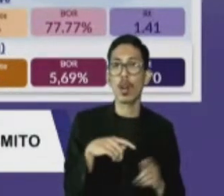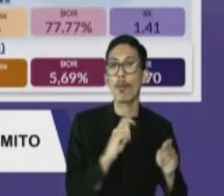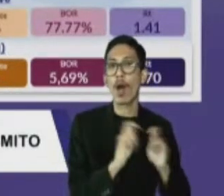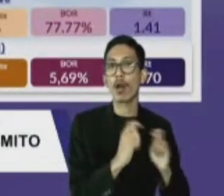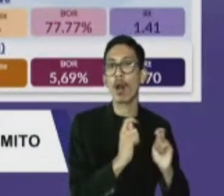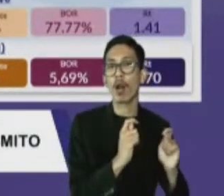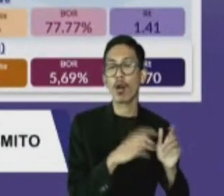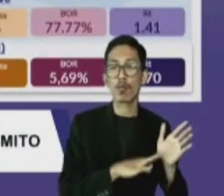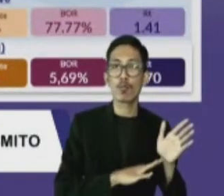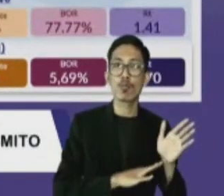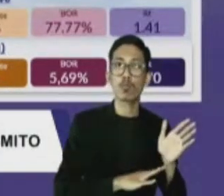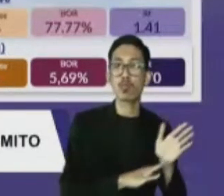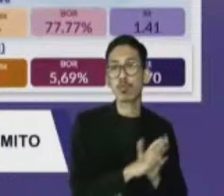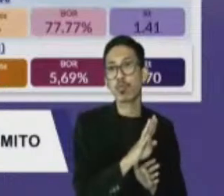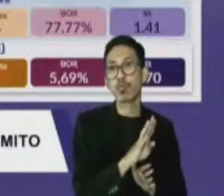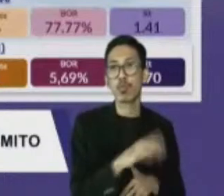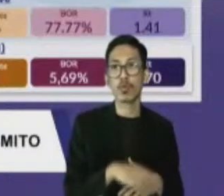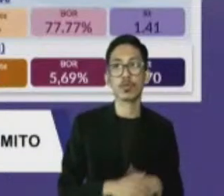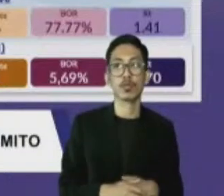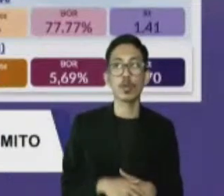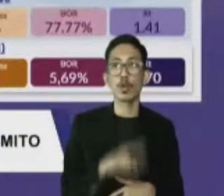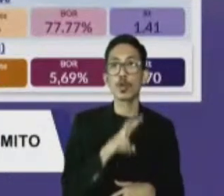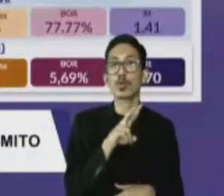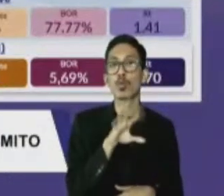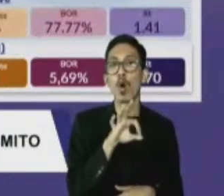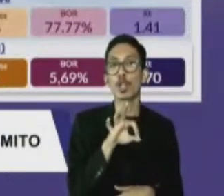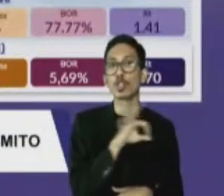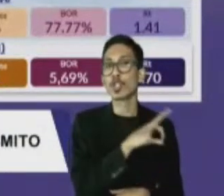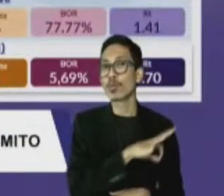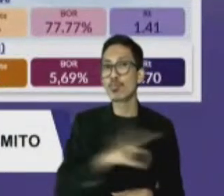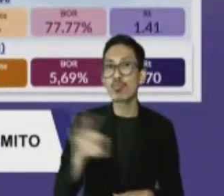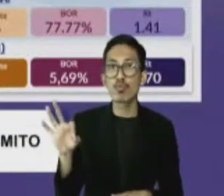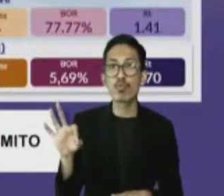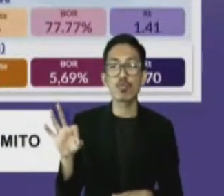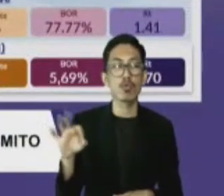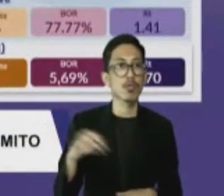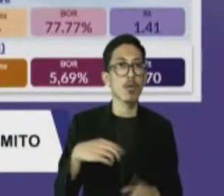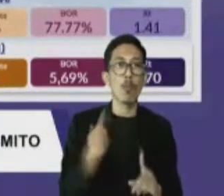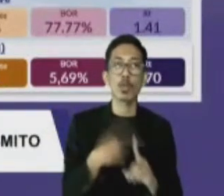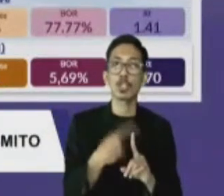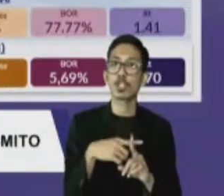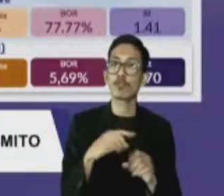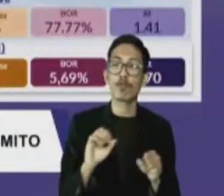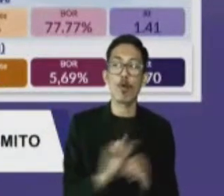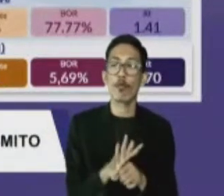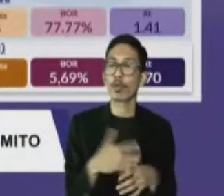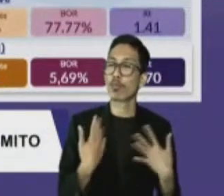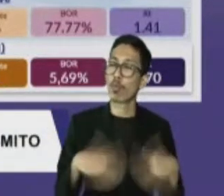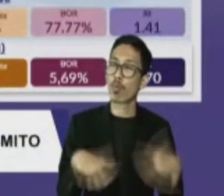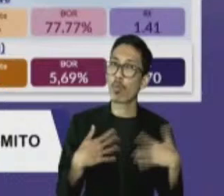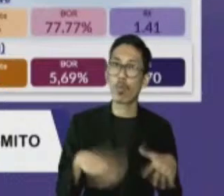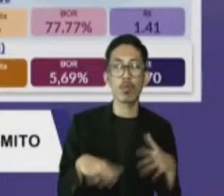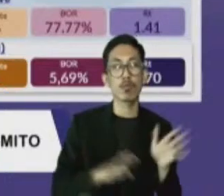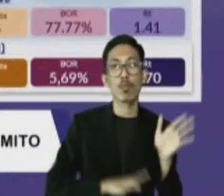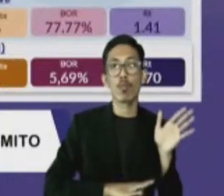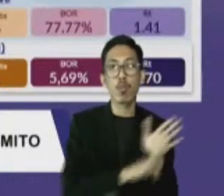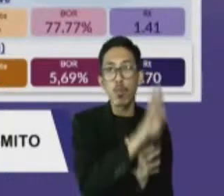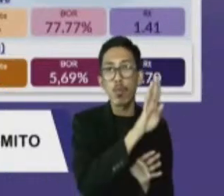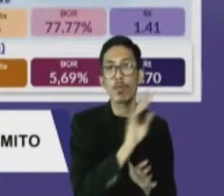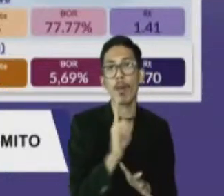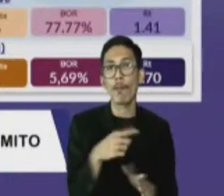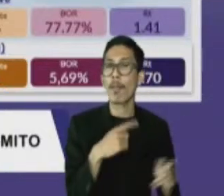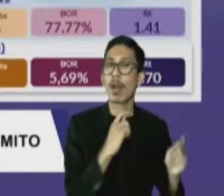increased by 214% and lasted for 7 weeks, although it can be suppressed by